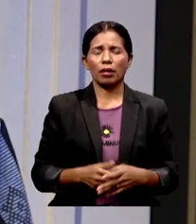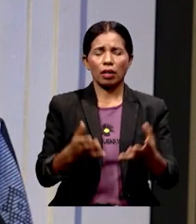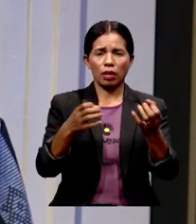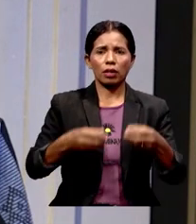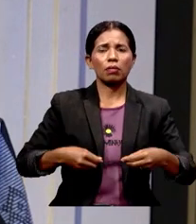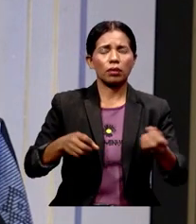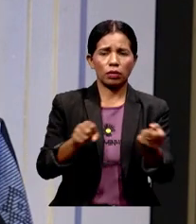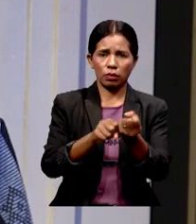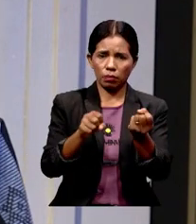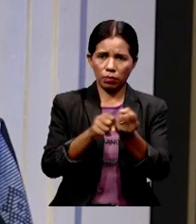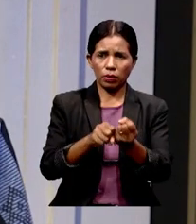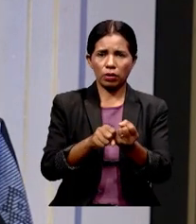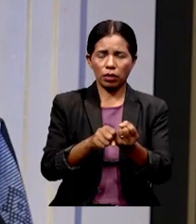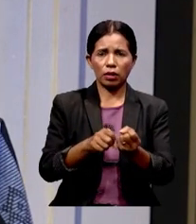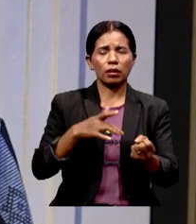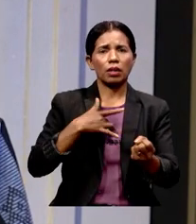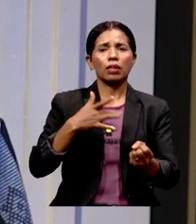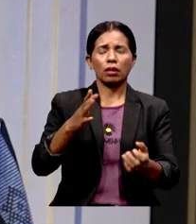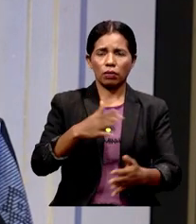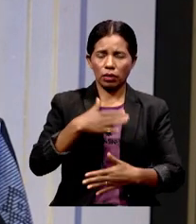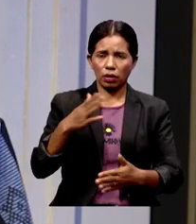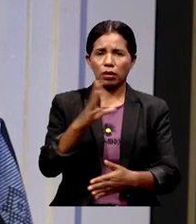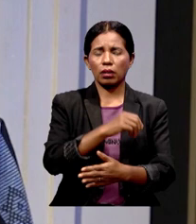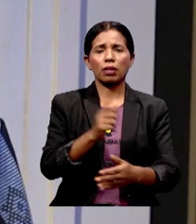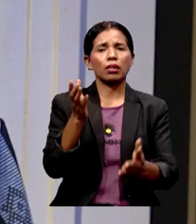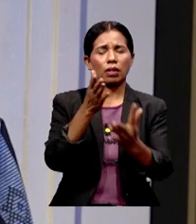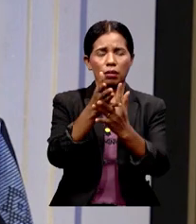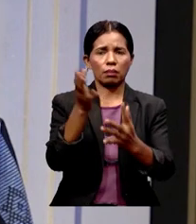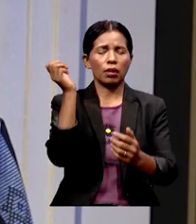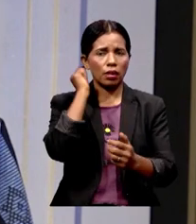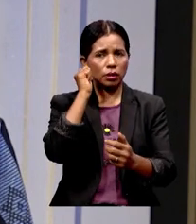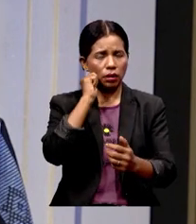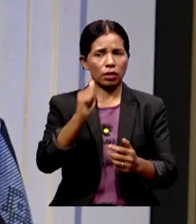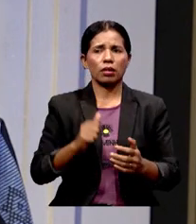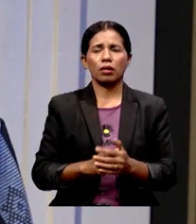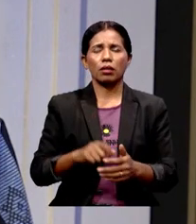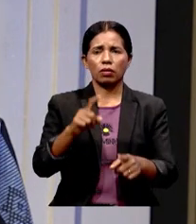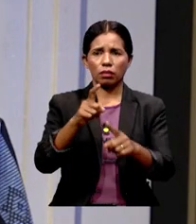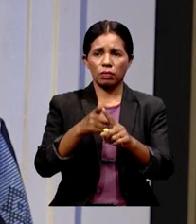formal application for ASEAN membership on